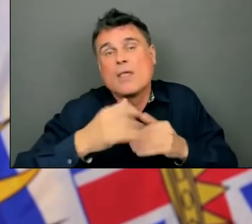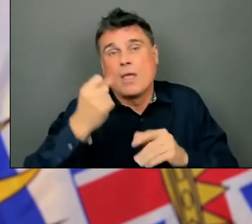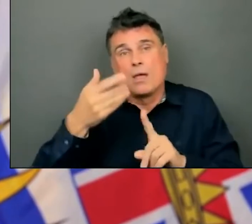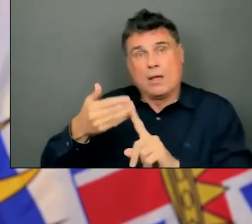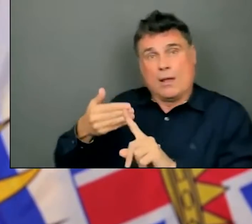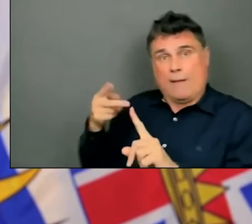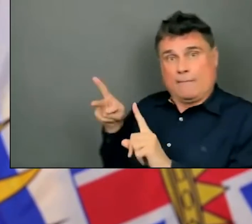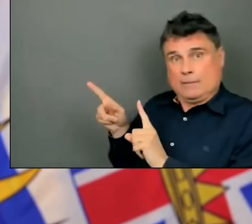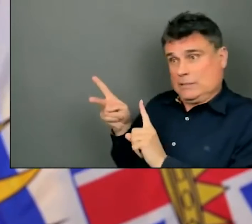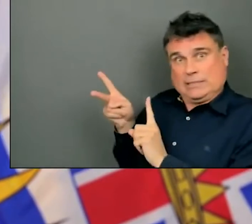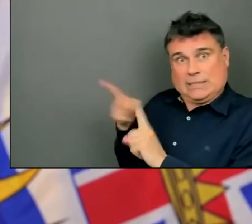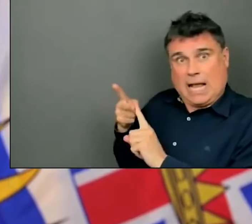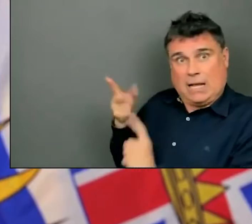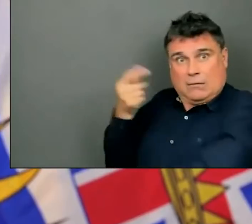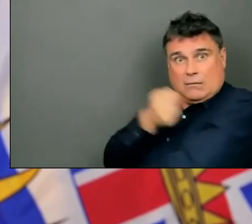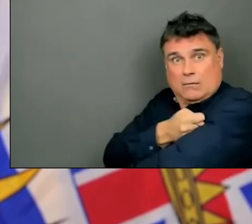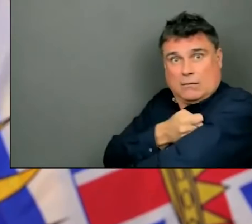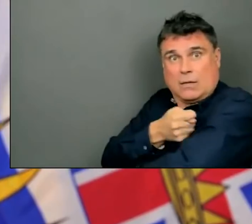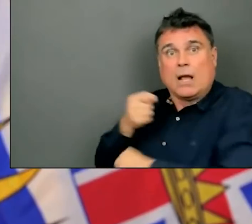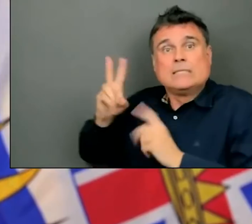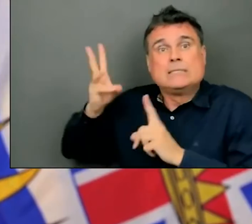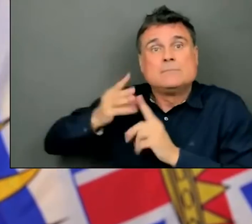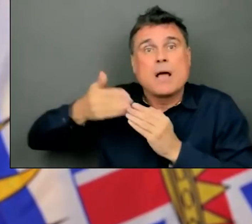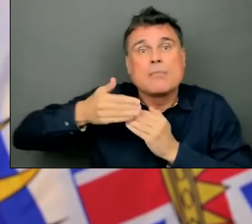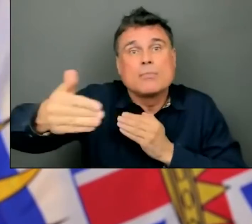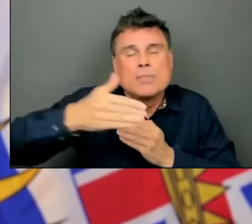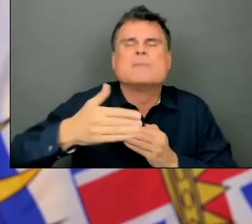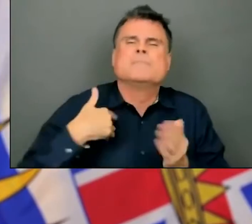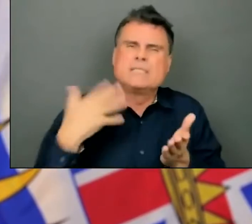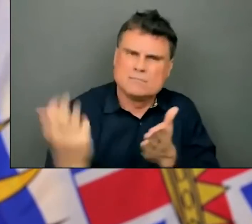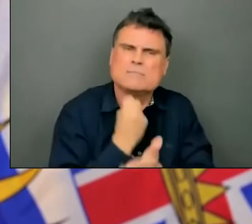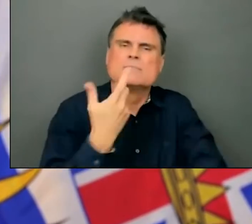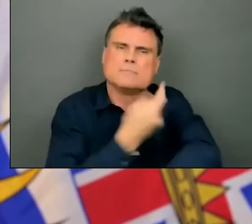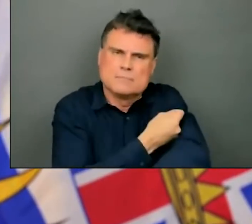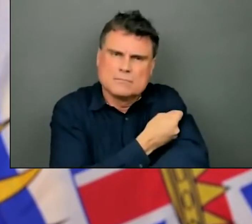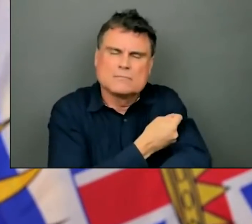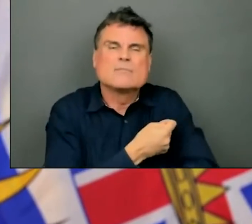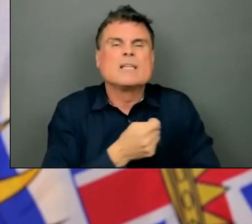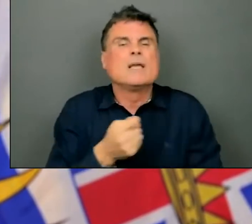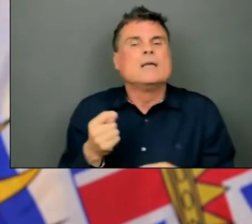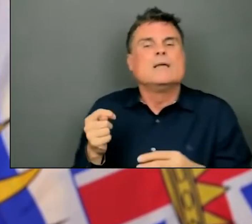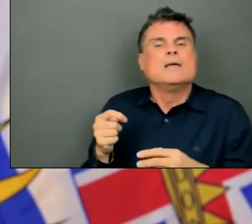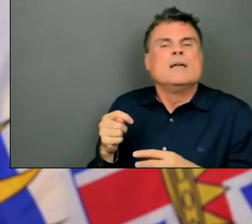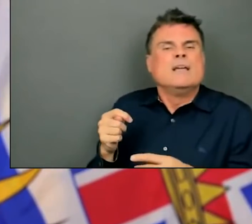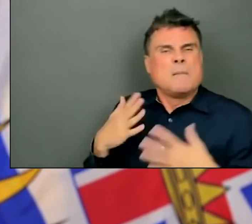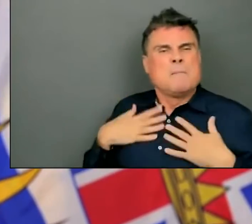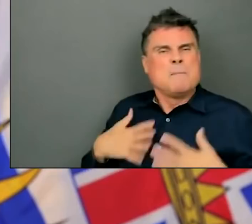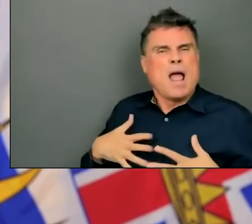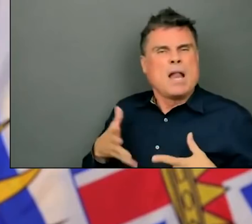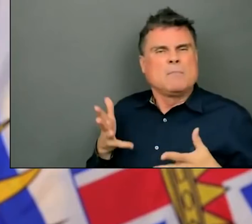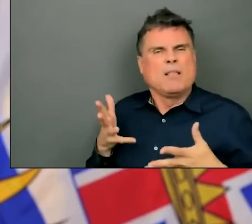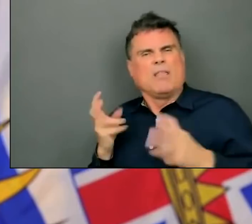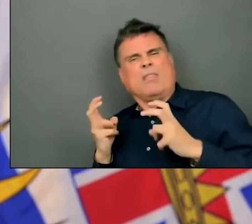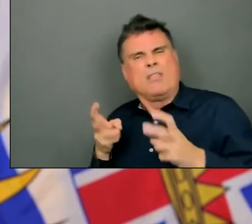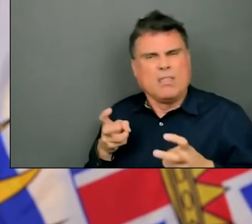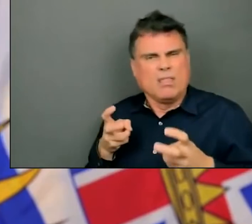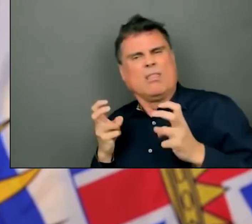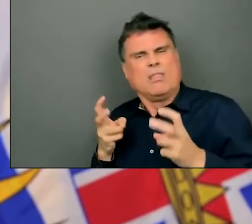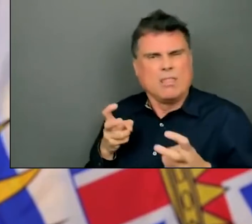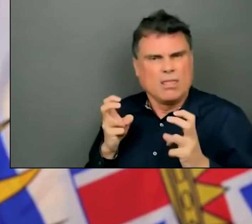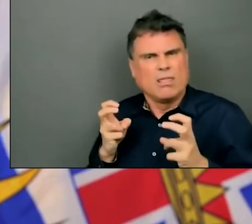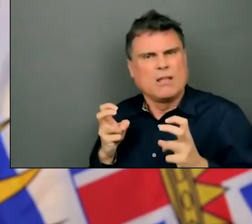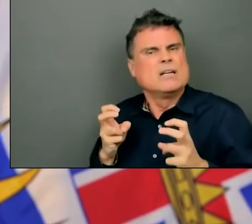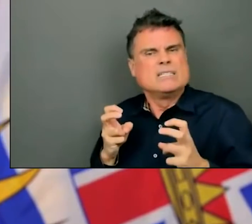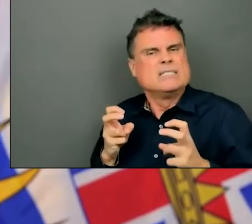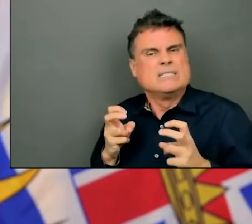a reaction perhaps to your second dose of the mRNA vaccines, it is an option to get Novavax